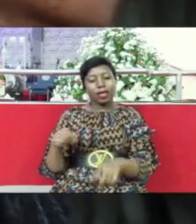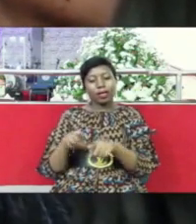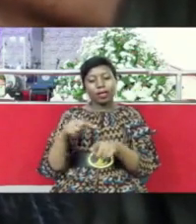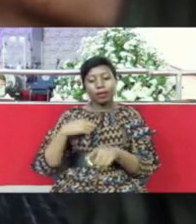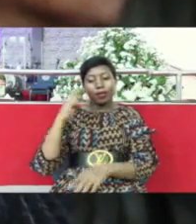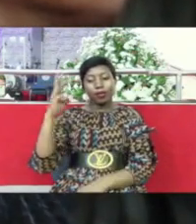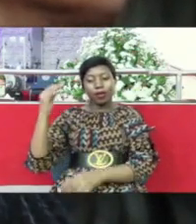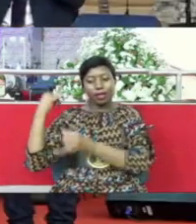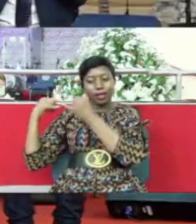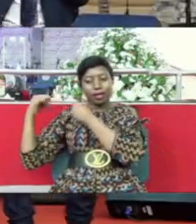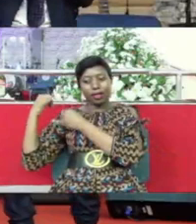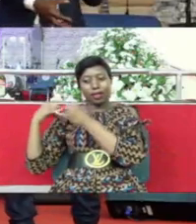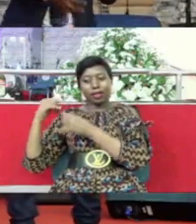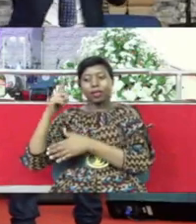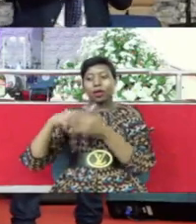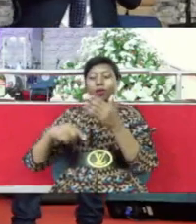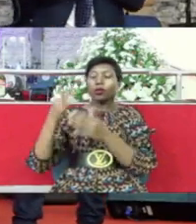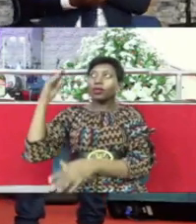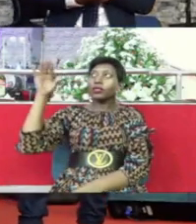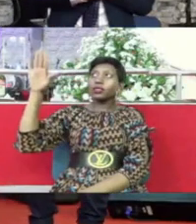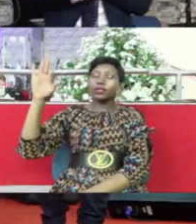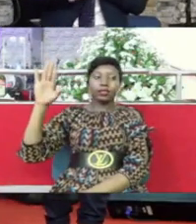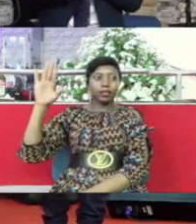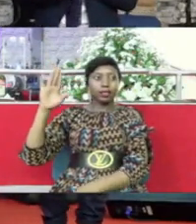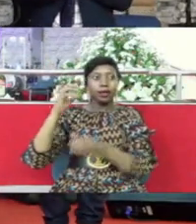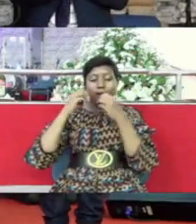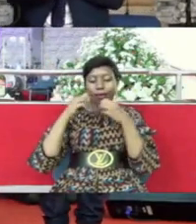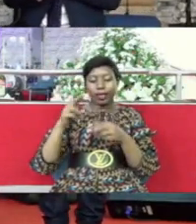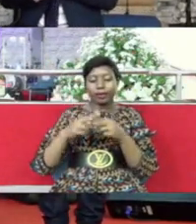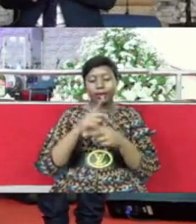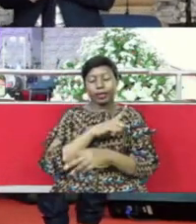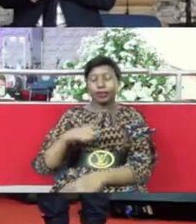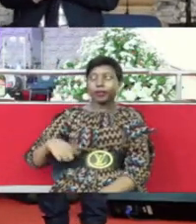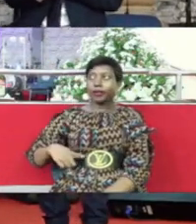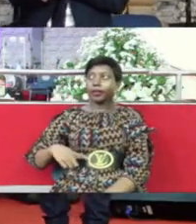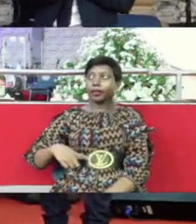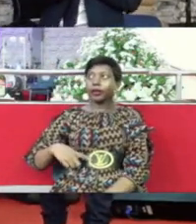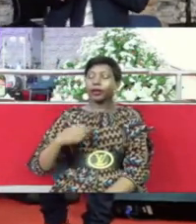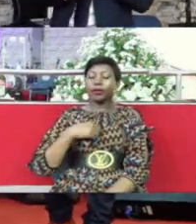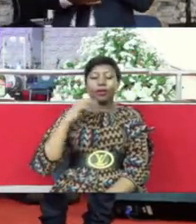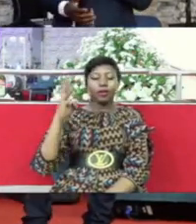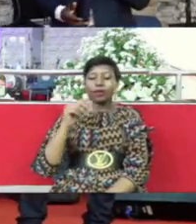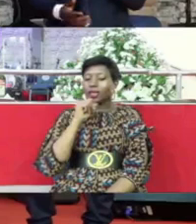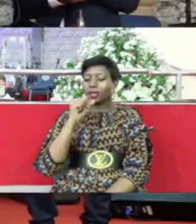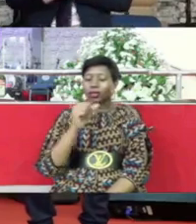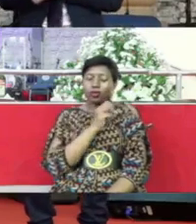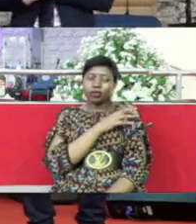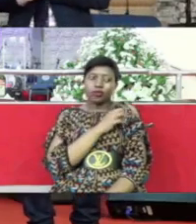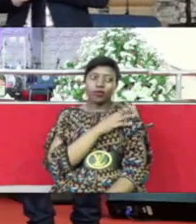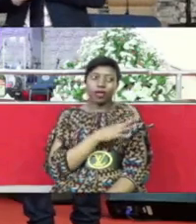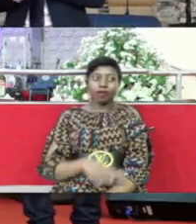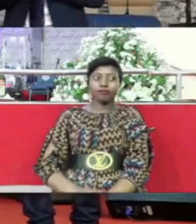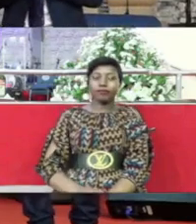nitakuwa mrithi. What he says is his. Kila ambacho amesema ni chake. Blessed be the name of the Lord. Amen. I will not fear. Sitaogopa. He says